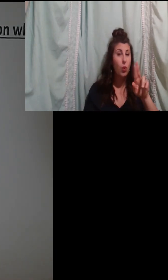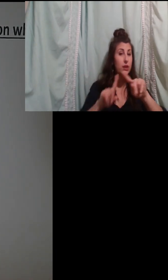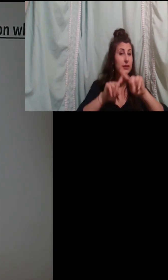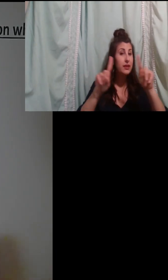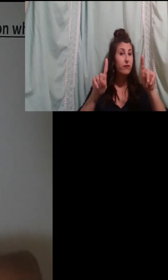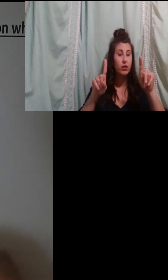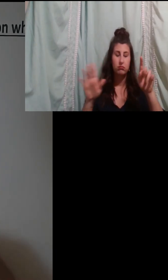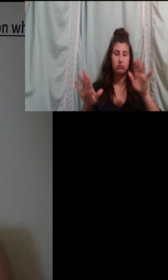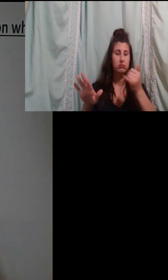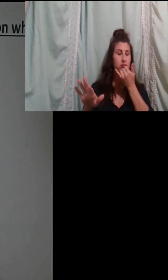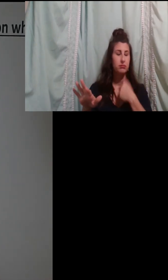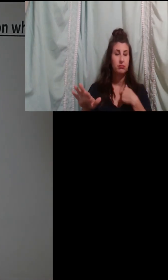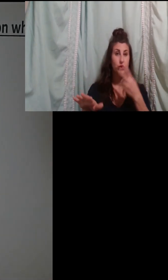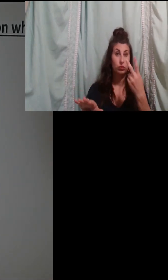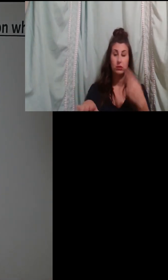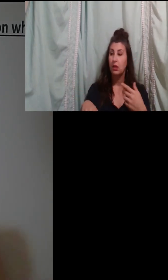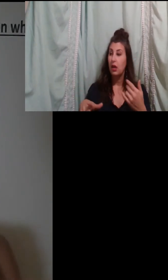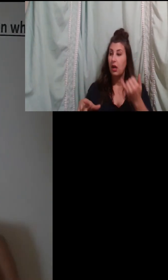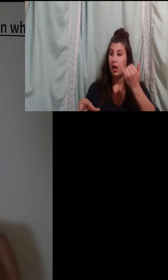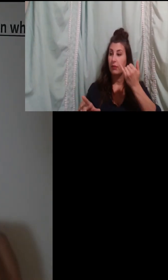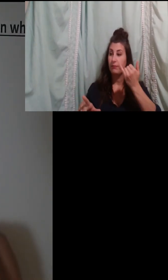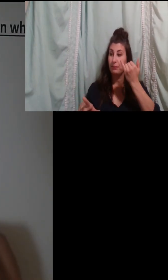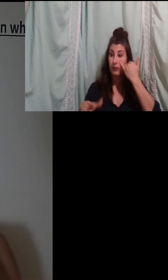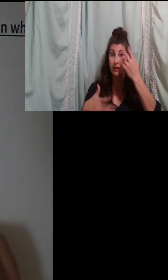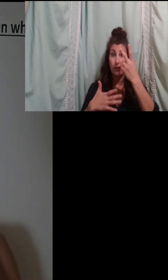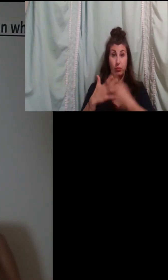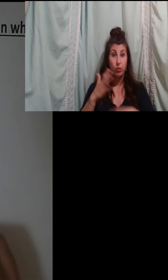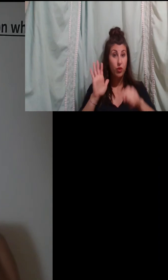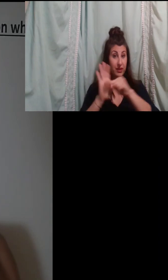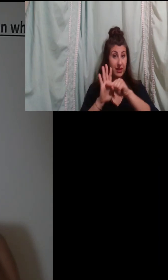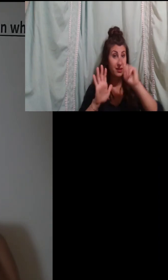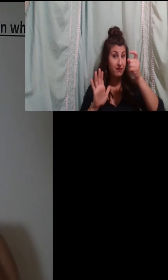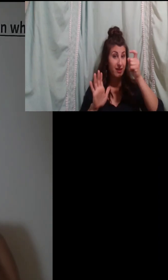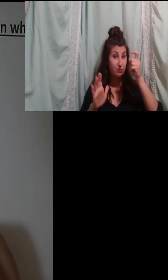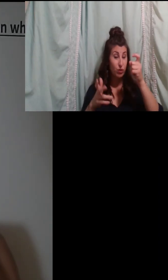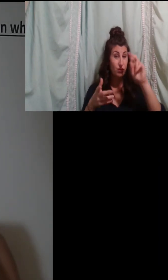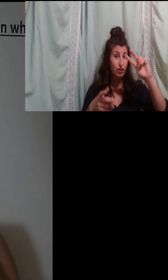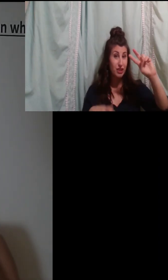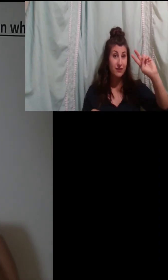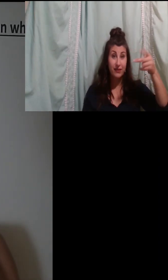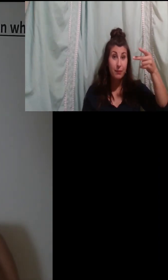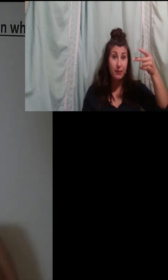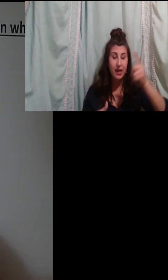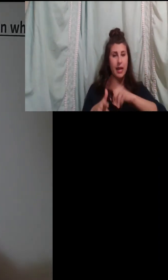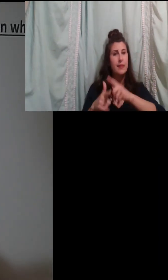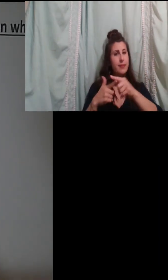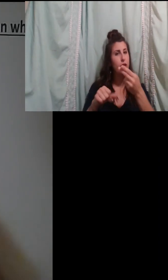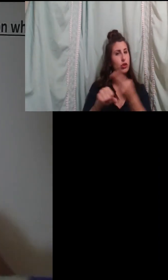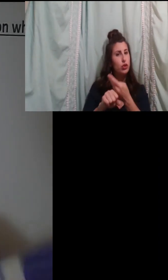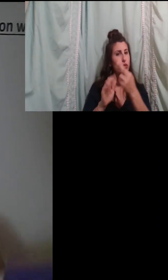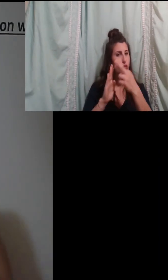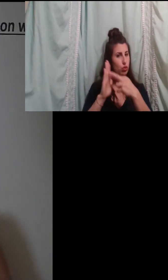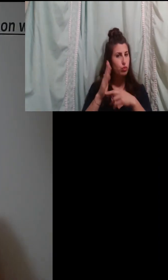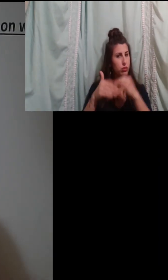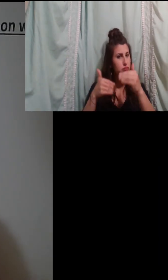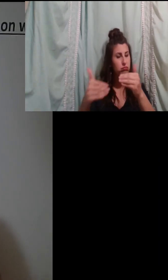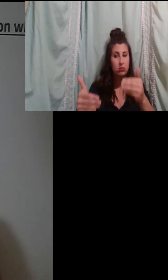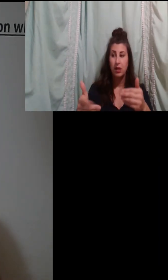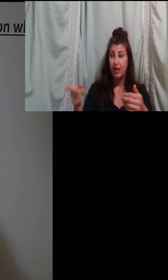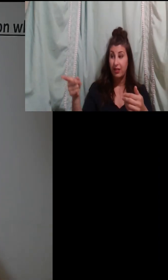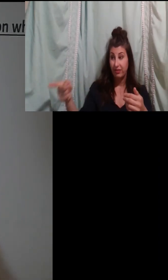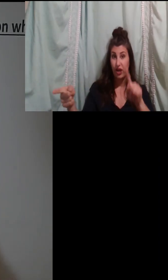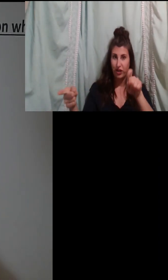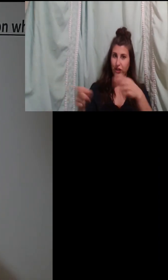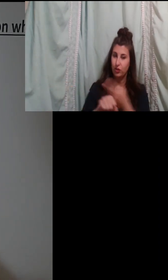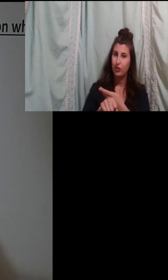different. If they're both, oops, that should be a 2. If they're both negative exponents, flip them, all right? And then use your rules if you need